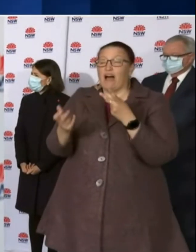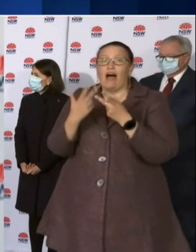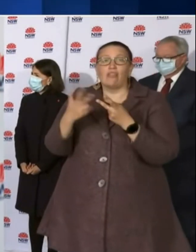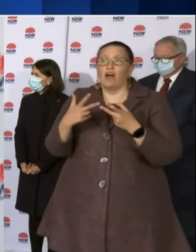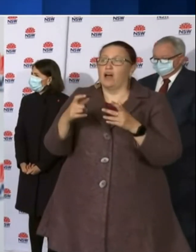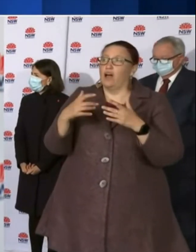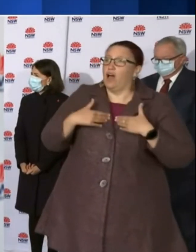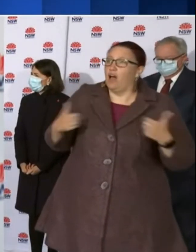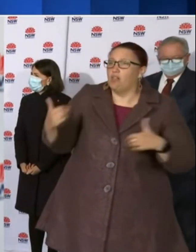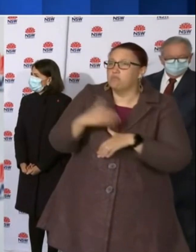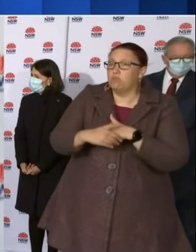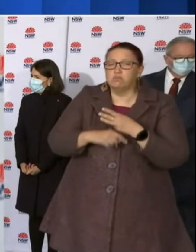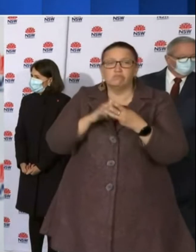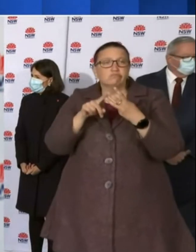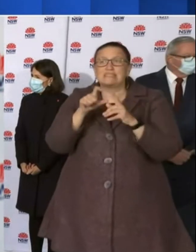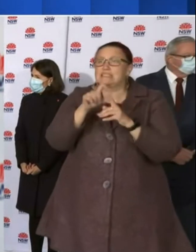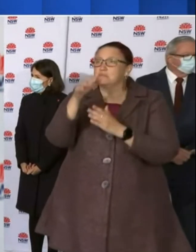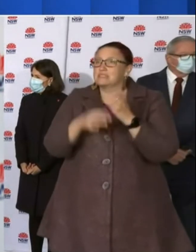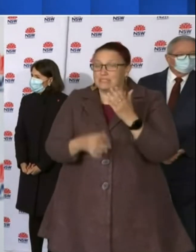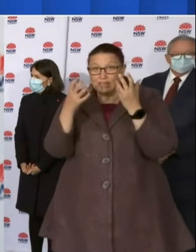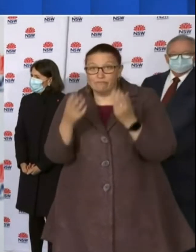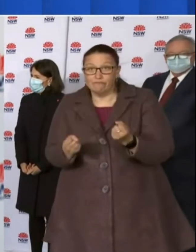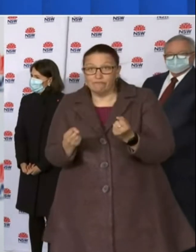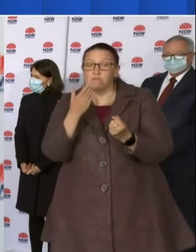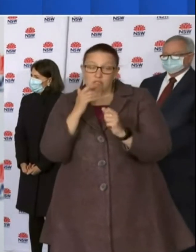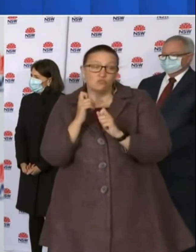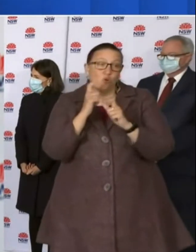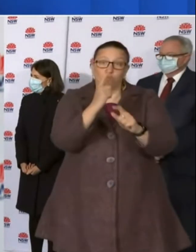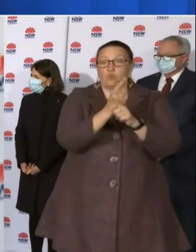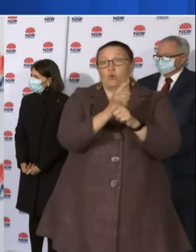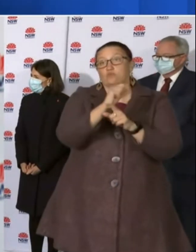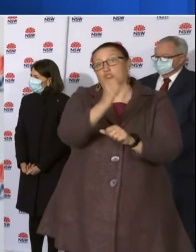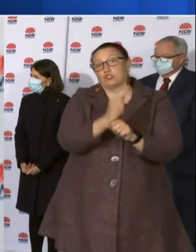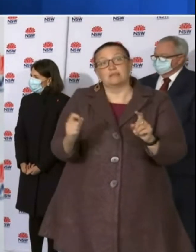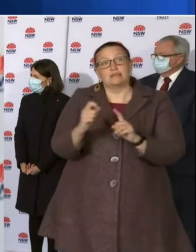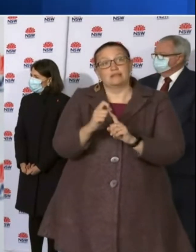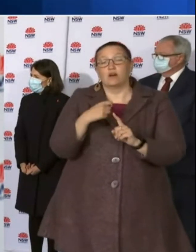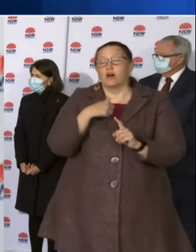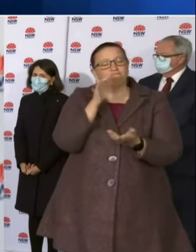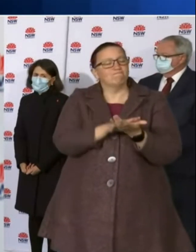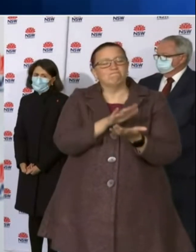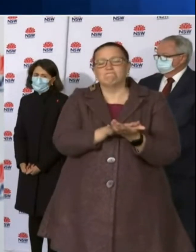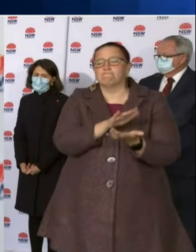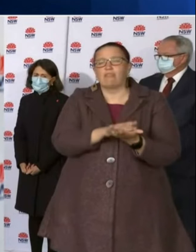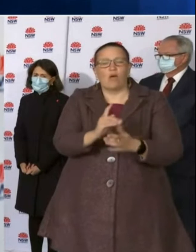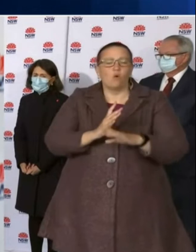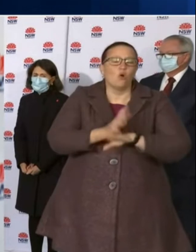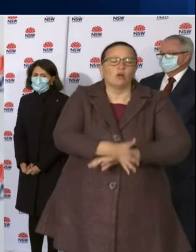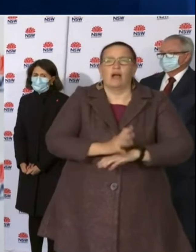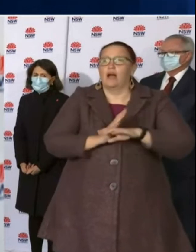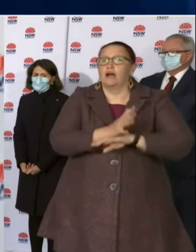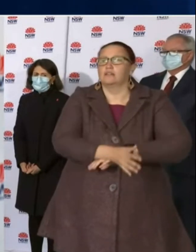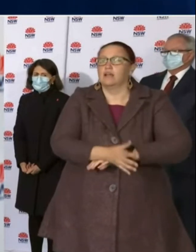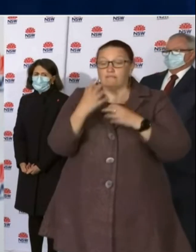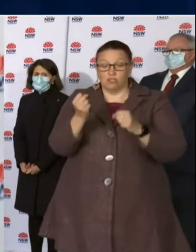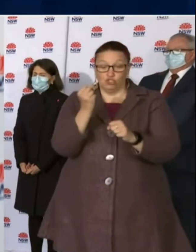to let you know that GPs are working very hard, and I really want to extend my appreciation for GPs, and it's pleasing to see the pharmacists coming on board